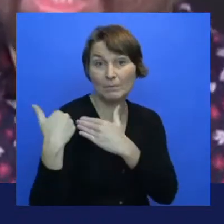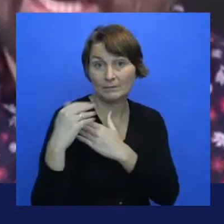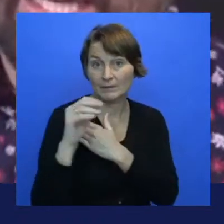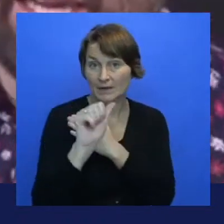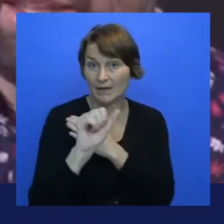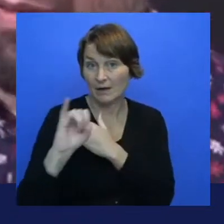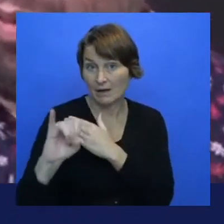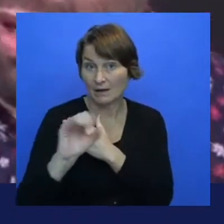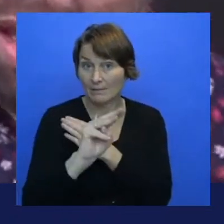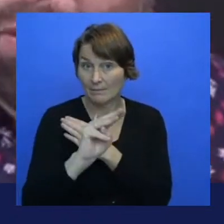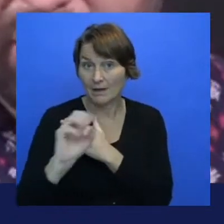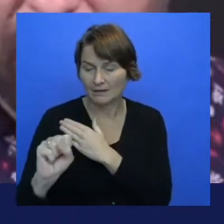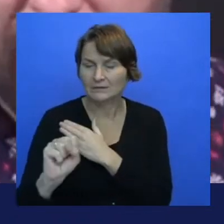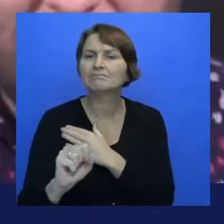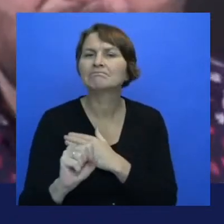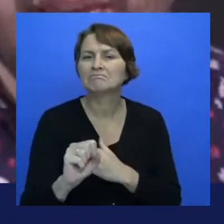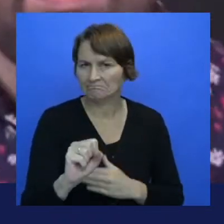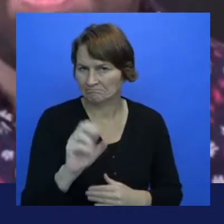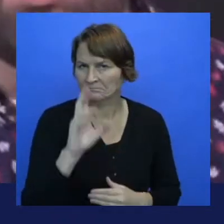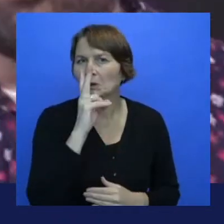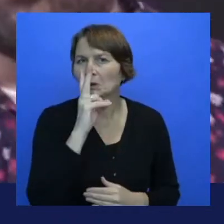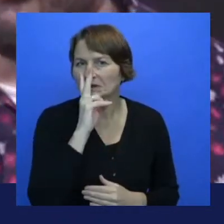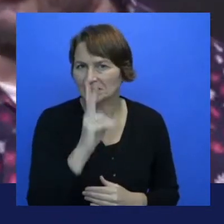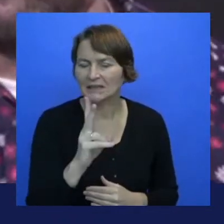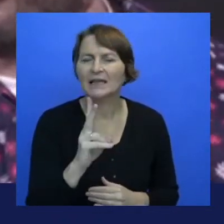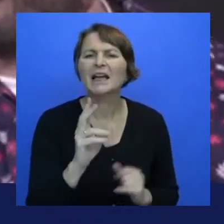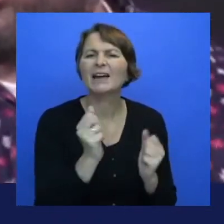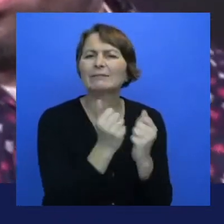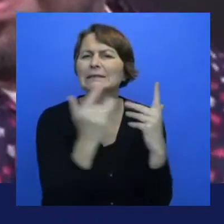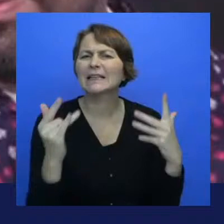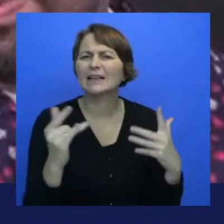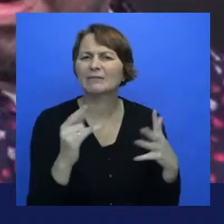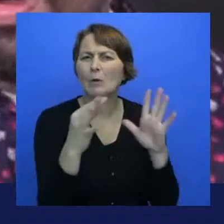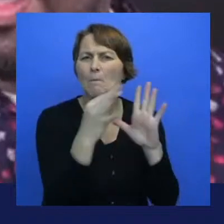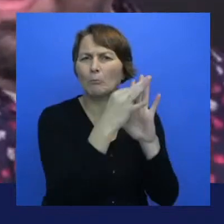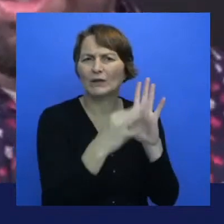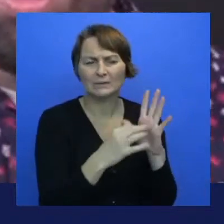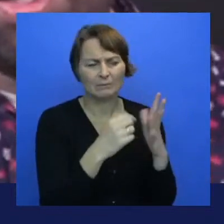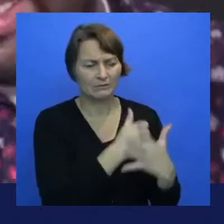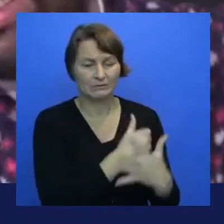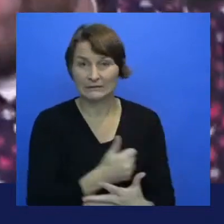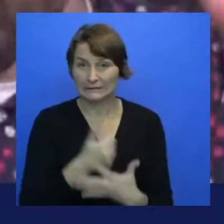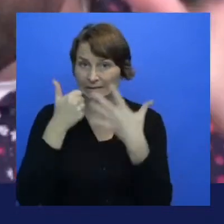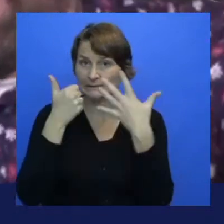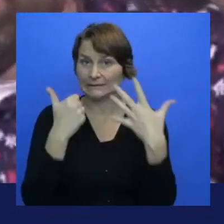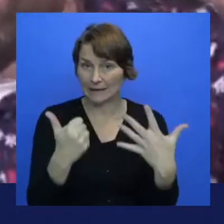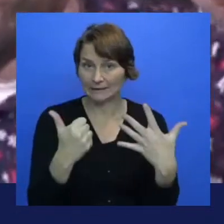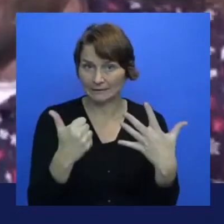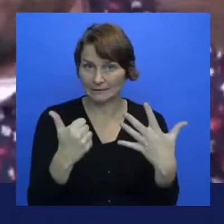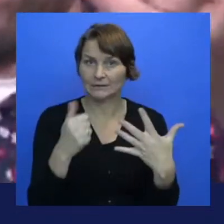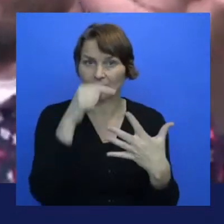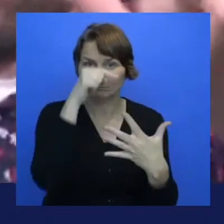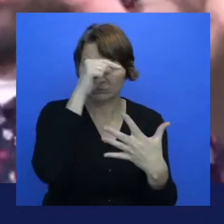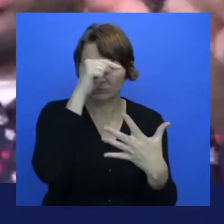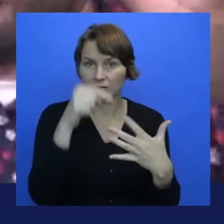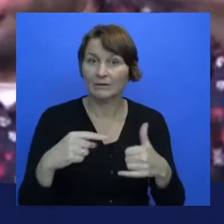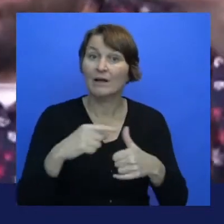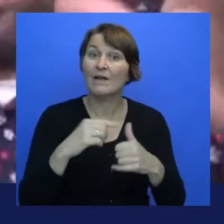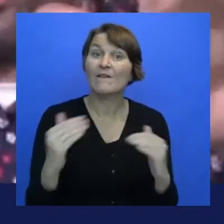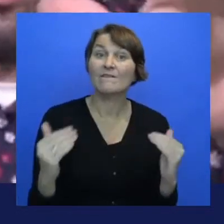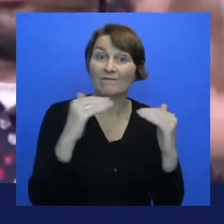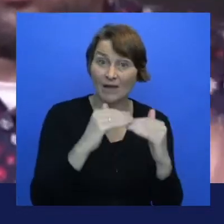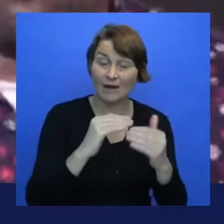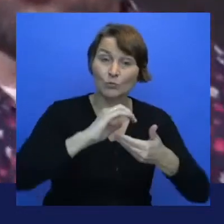You will see like we have responsible AI principles that are super important. They're 6. They include fairness, reliability and